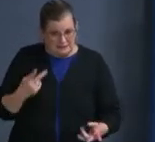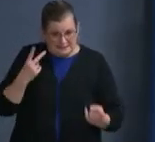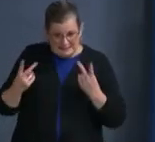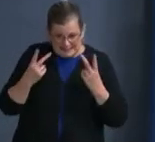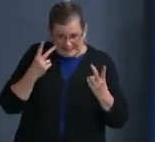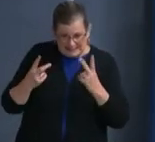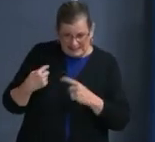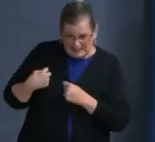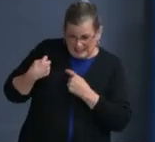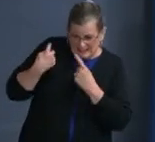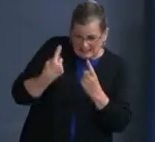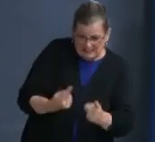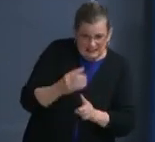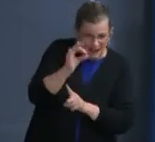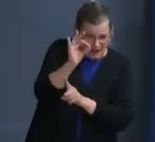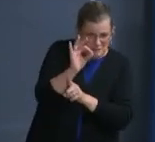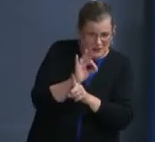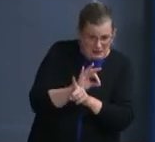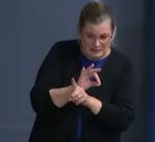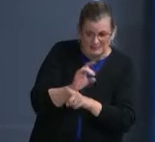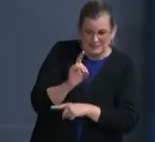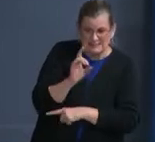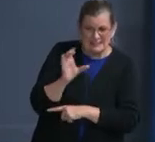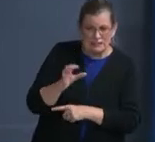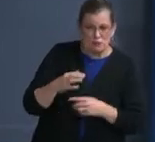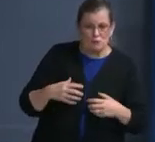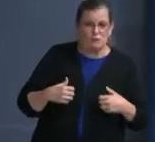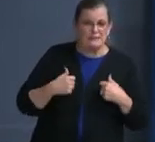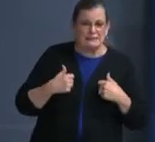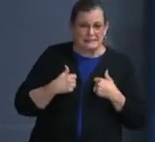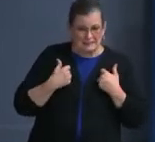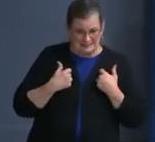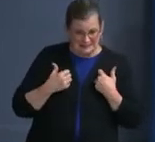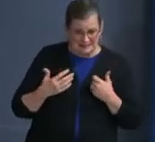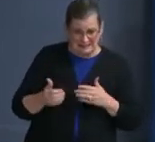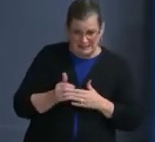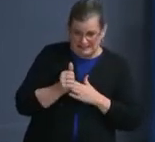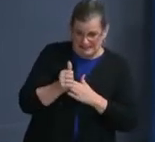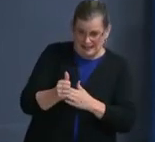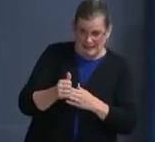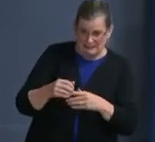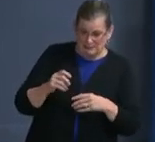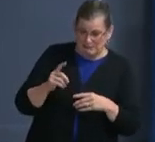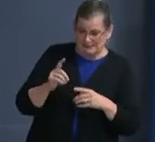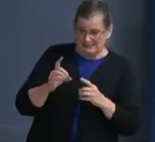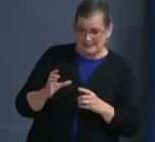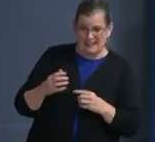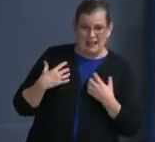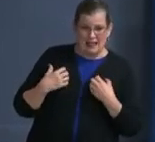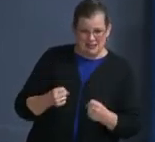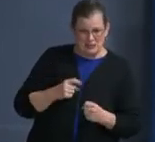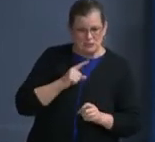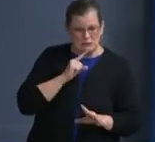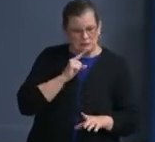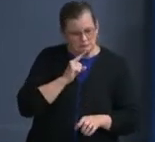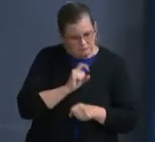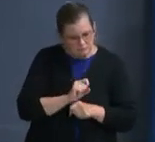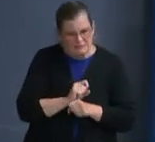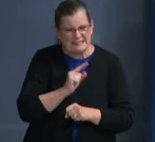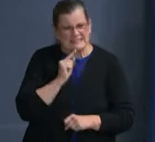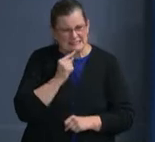8 months, district residents take the guidance from DC Health very seriously. So